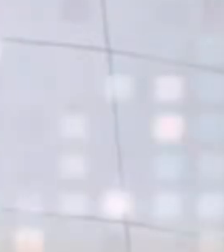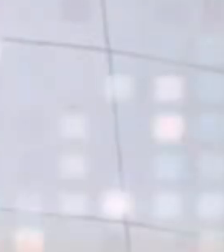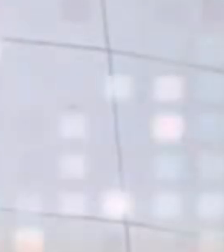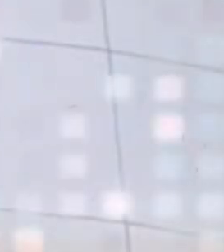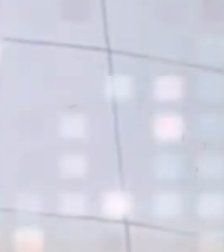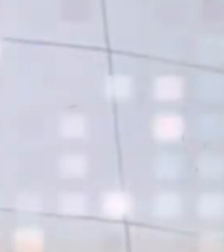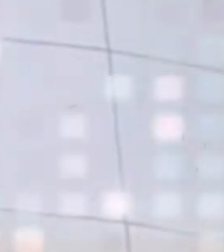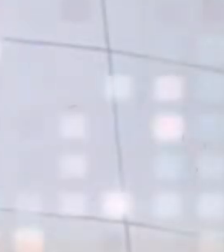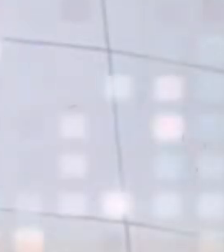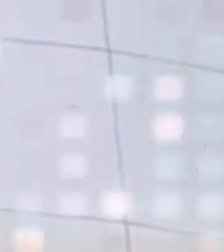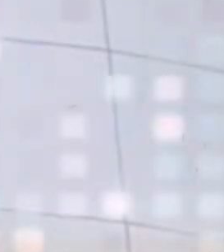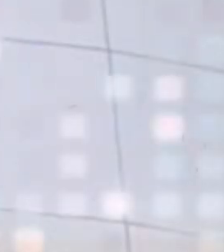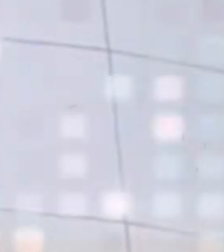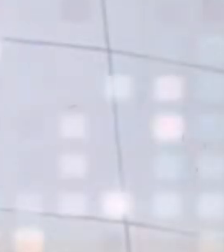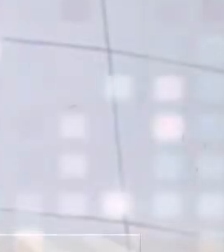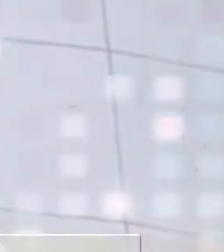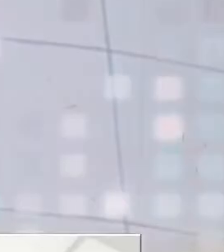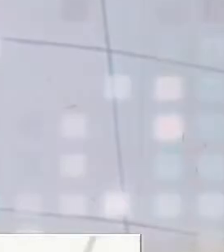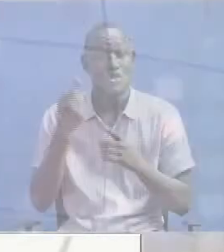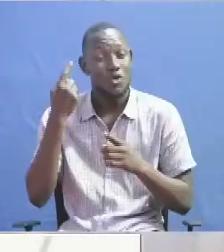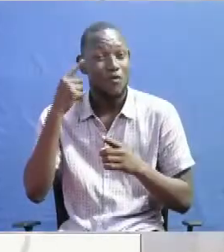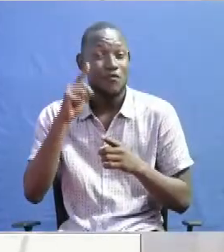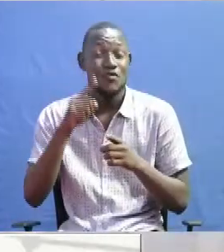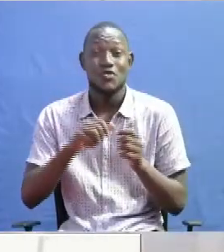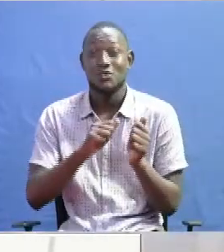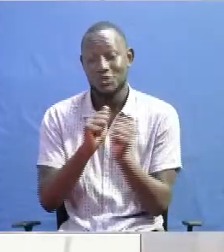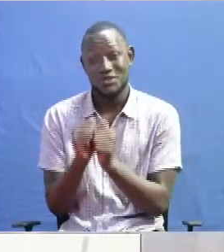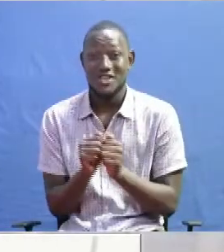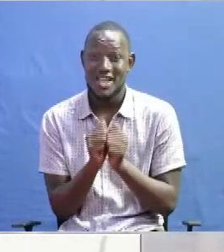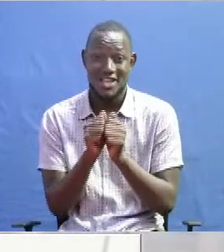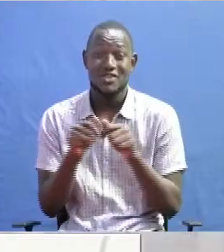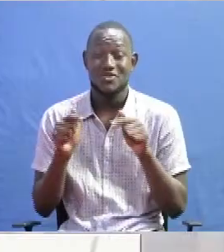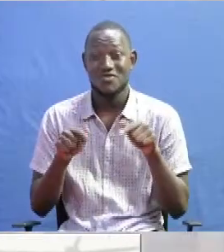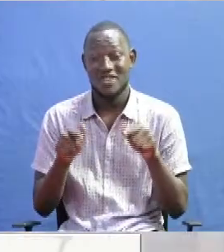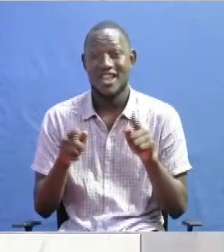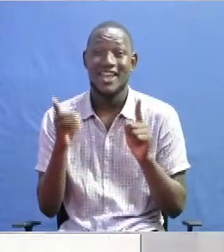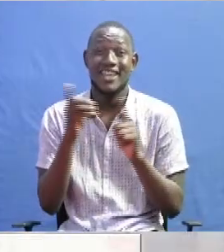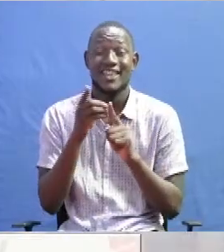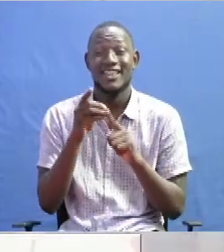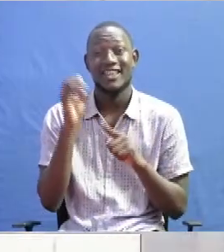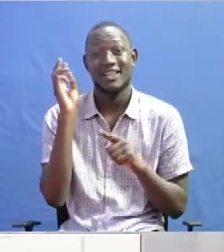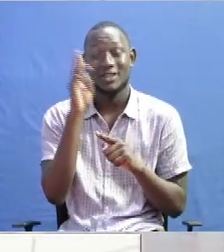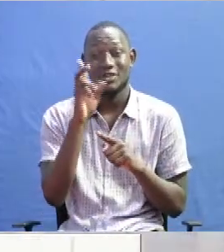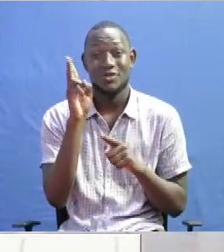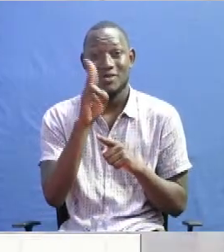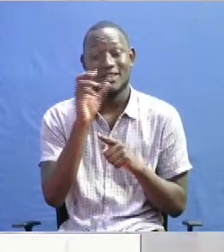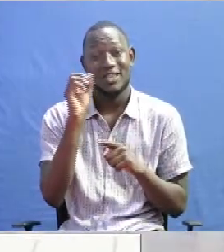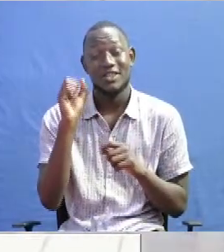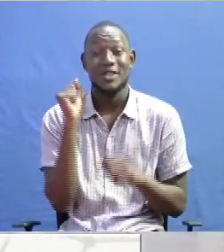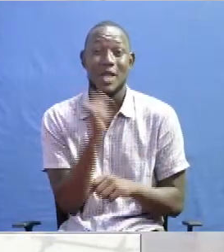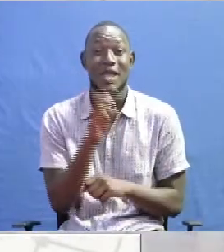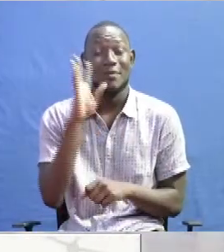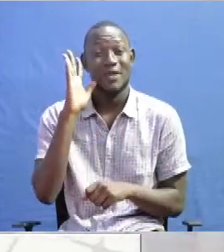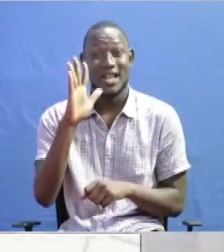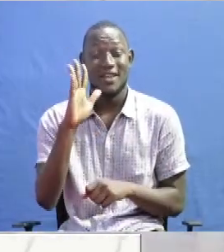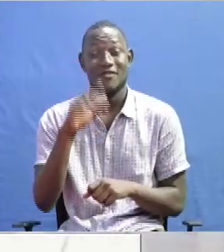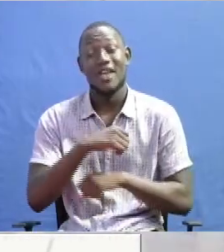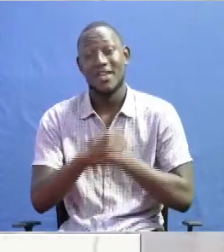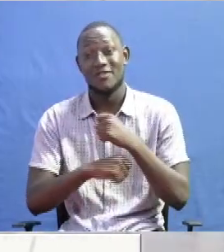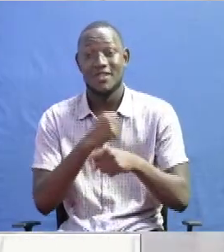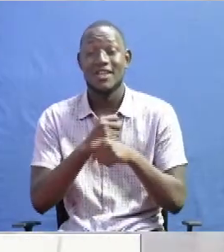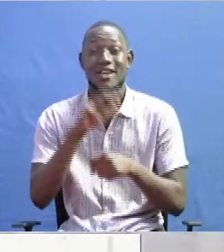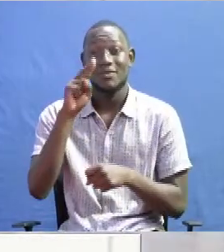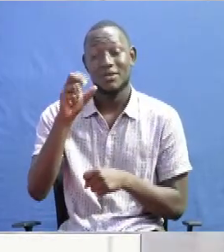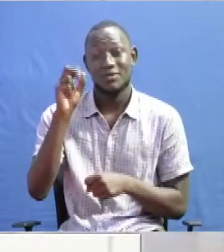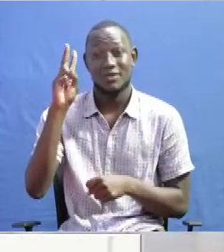Good evening and many thanks for joining us. This is the 20th day of May, the year 2025. Indeed, it's that day that